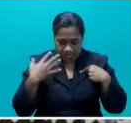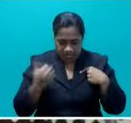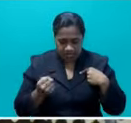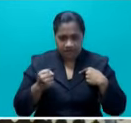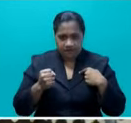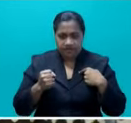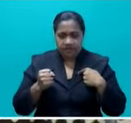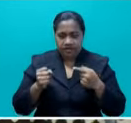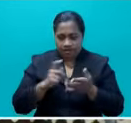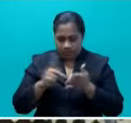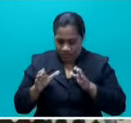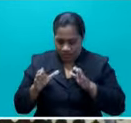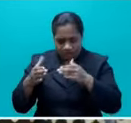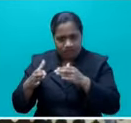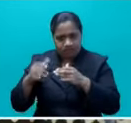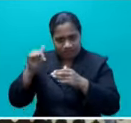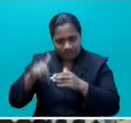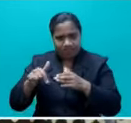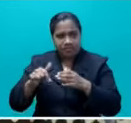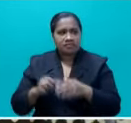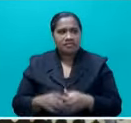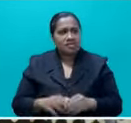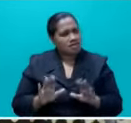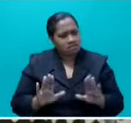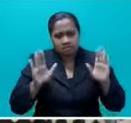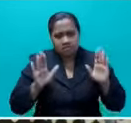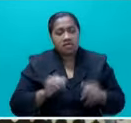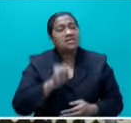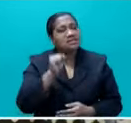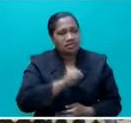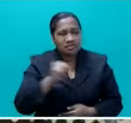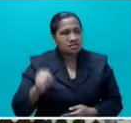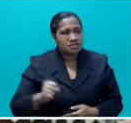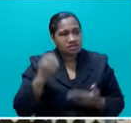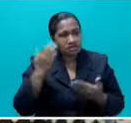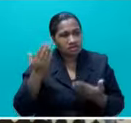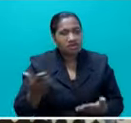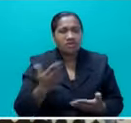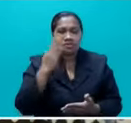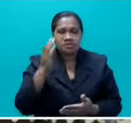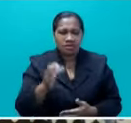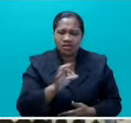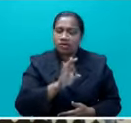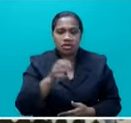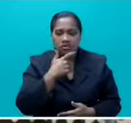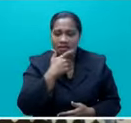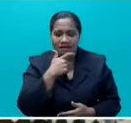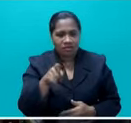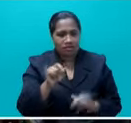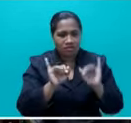and that's where it is. So, seriously, Honorable Speaker, we should not be laughing.